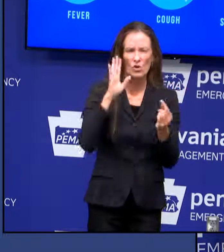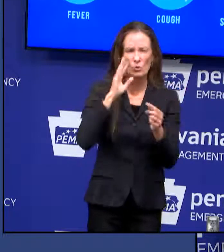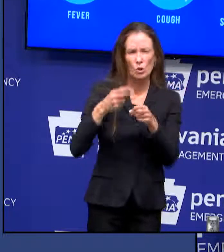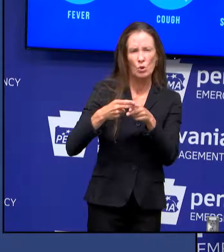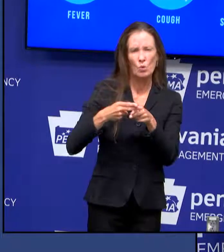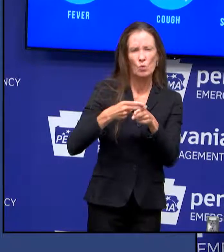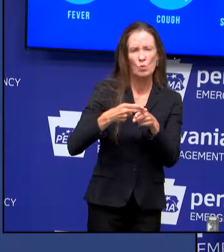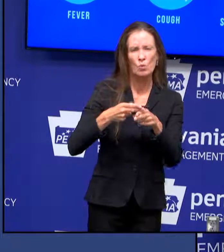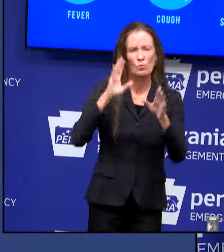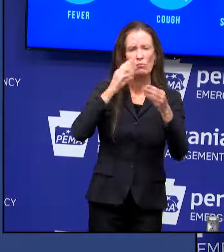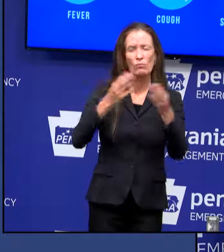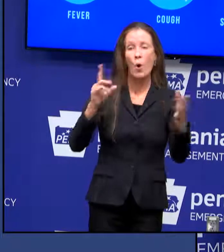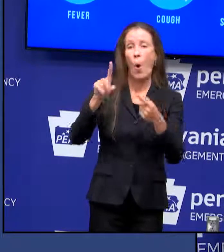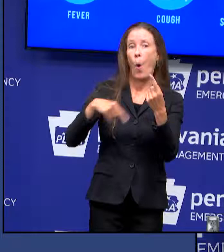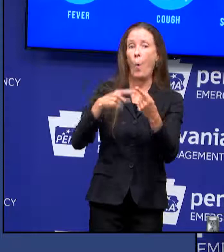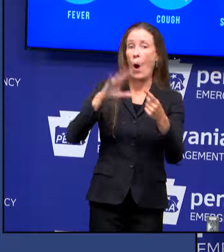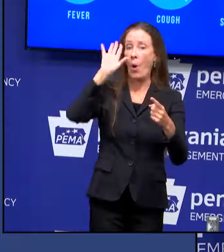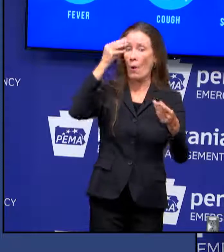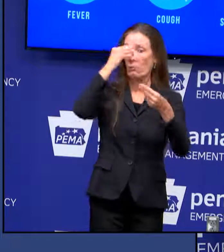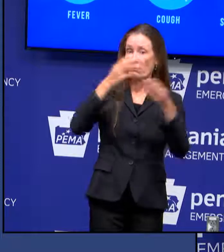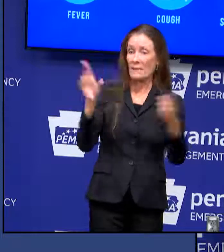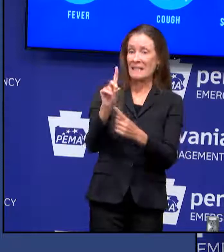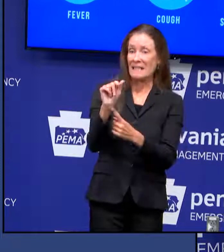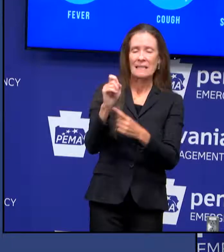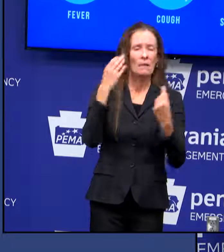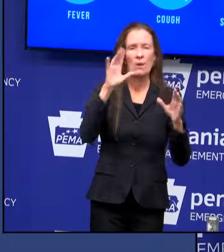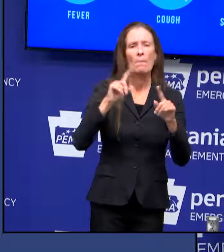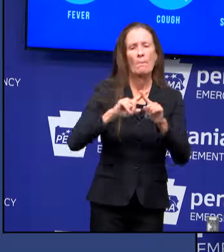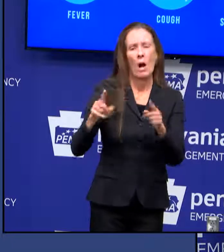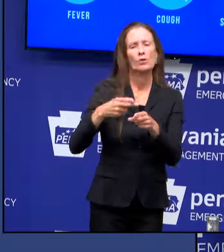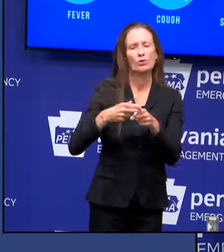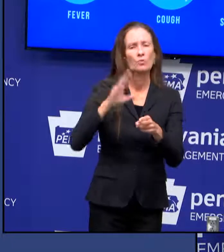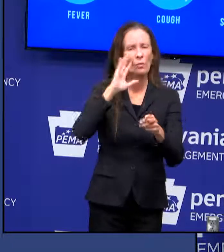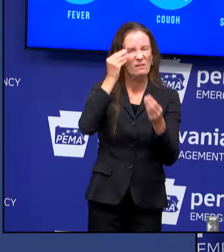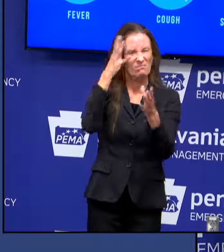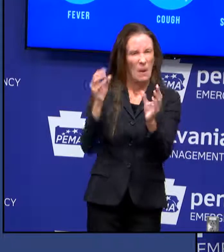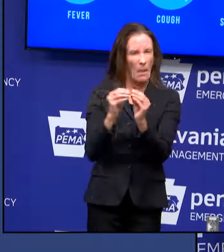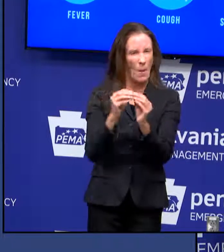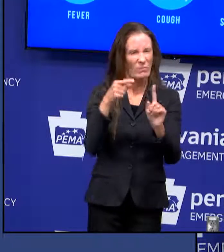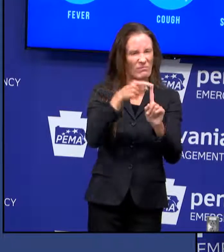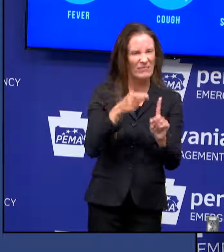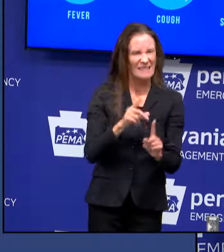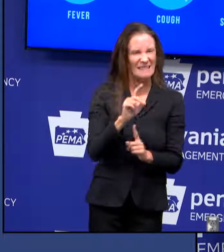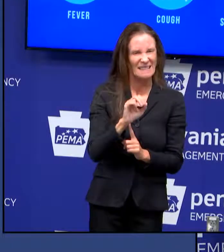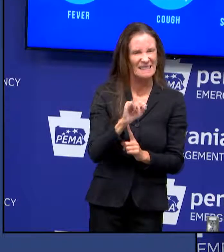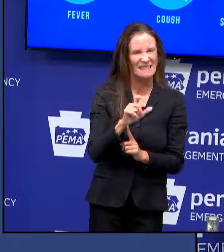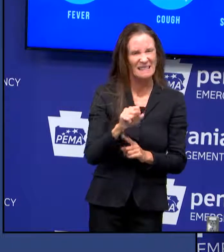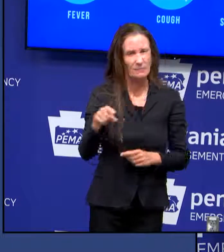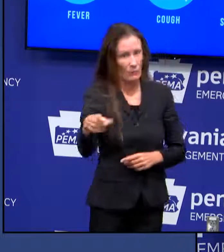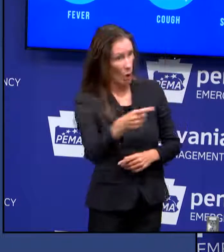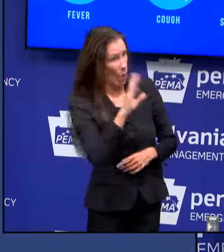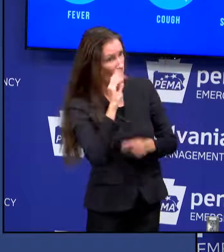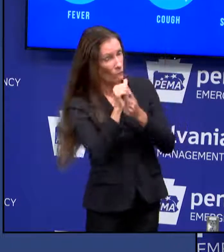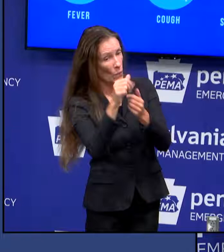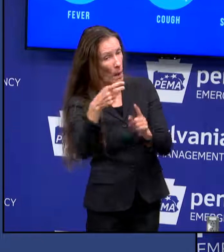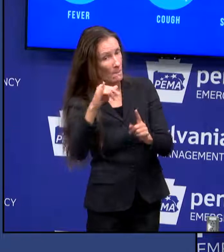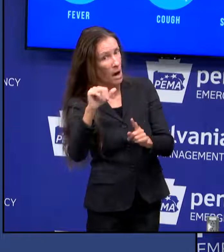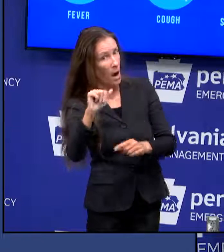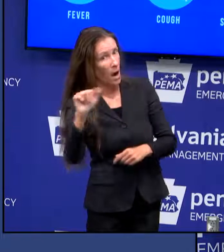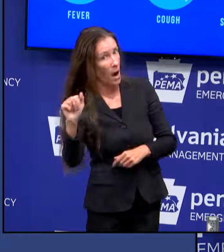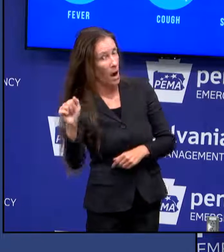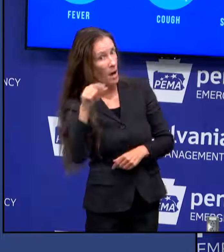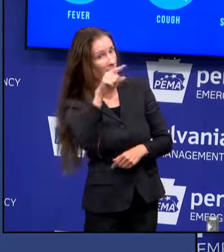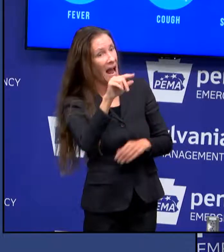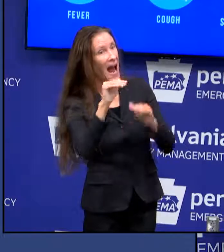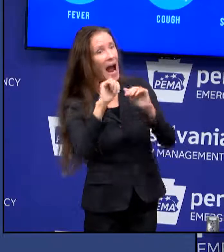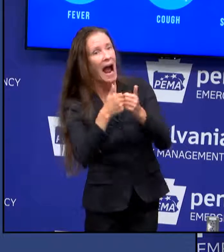exactly that, and we'll be releasing it when it's ready. And do you have any update on the PIAA guidance with allowing parents in those stands? Governor,